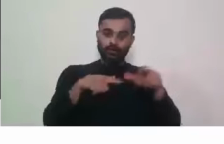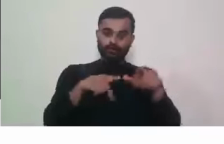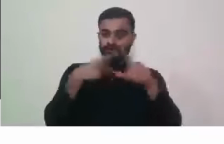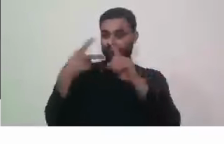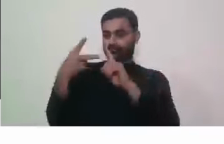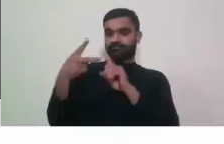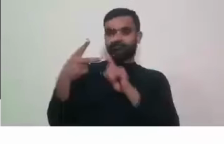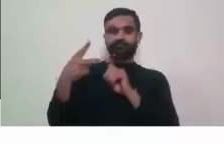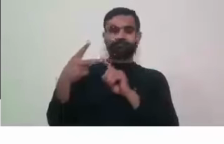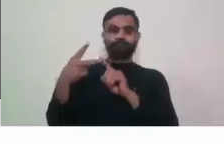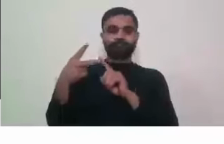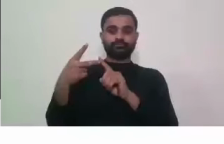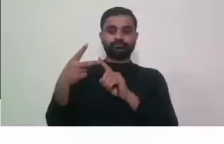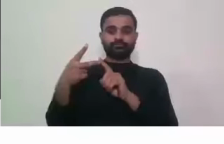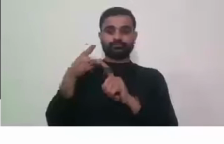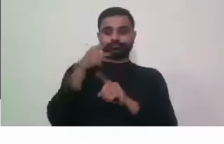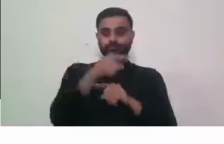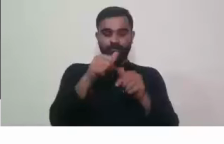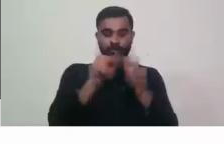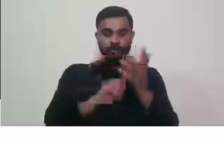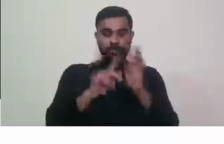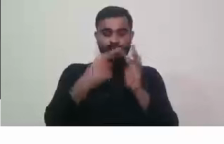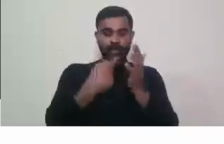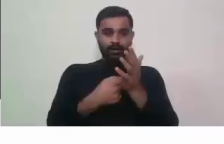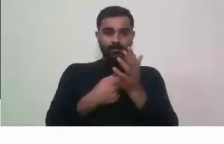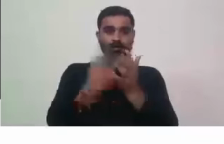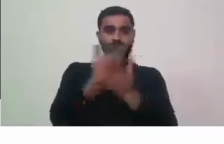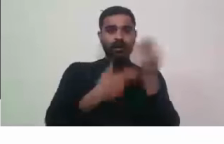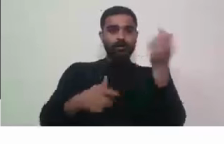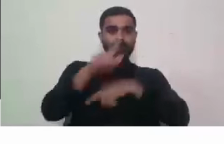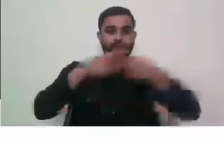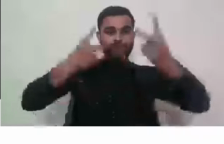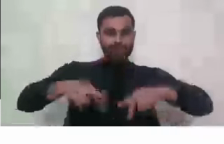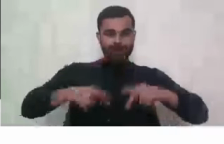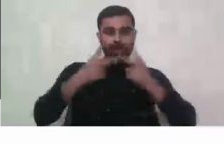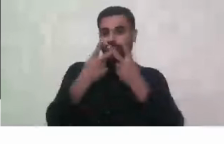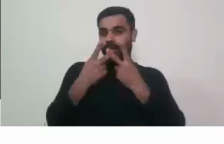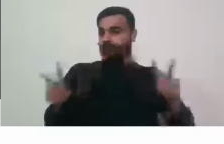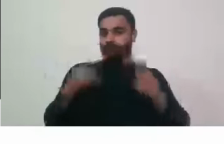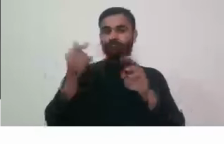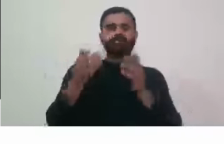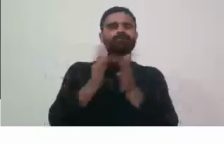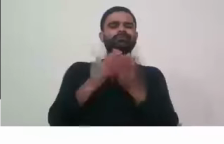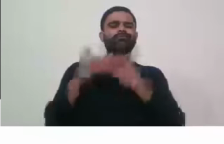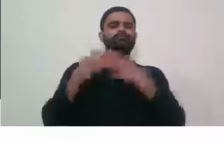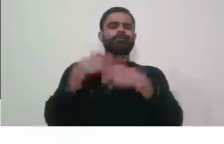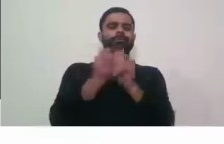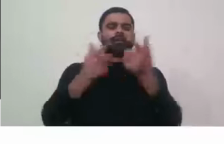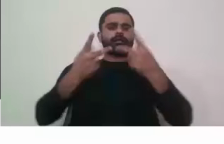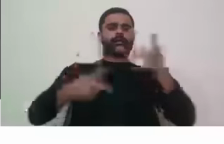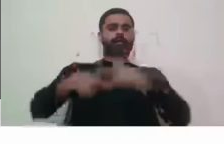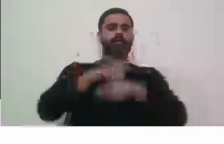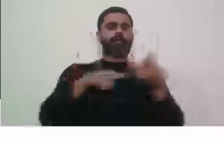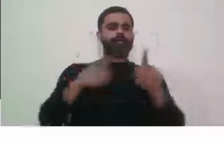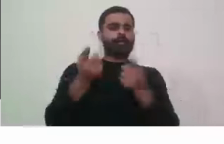one, what Jason Anderson calls it guilty translanguaging. We are refraining from that. There's no such guilty translanguaging happening.